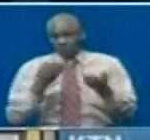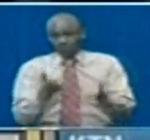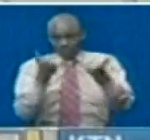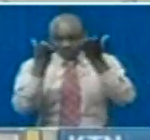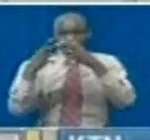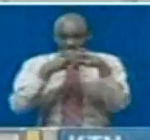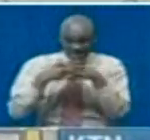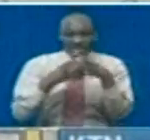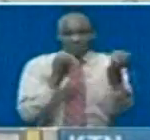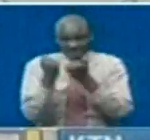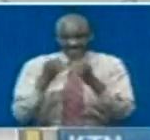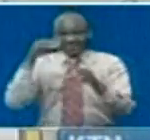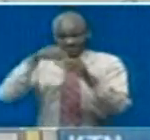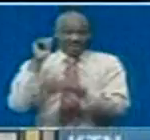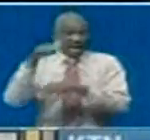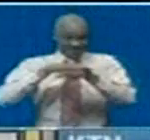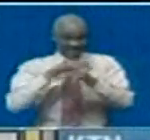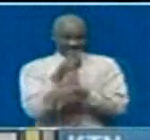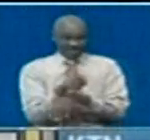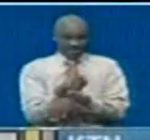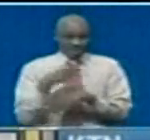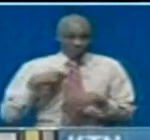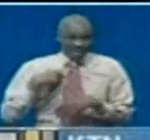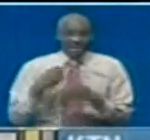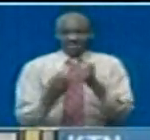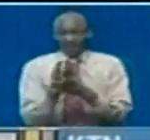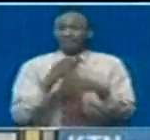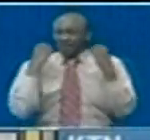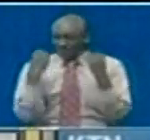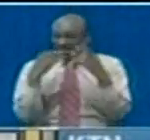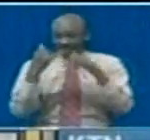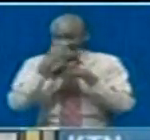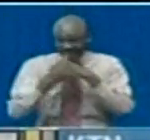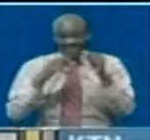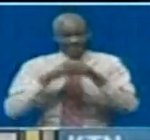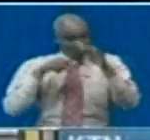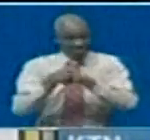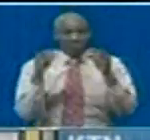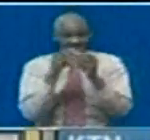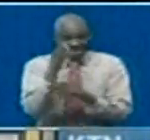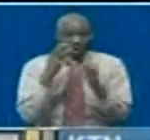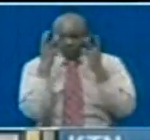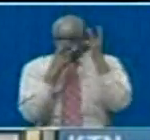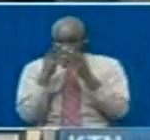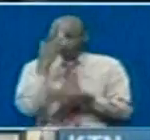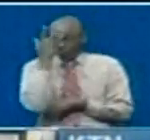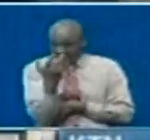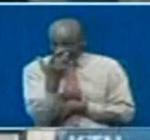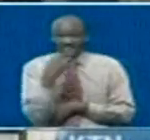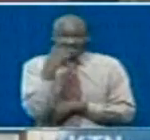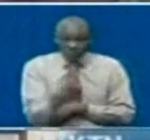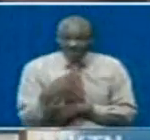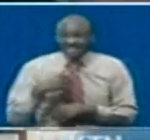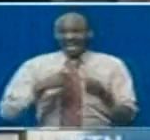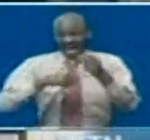U.S. trade and investment in Africa. We are establishing. But many countries attending this meeting are now worried because the act is due